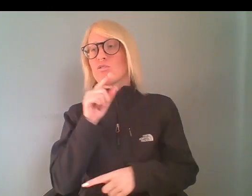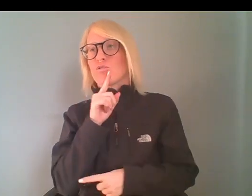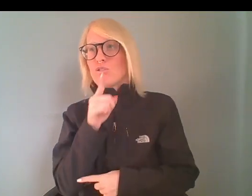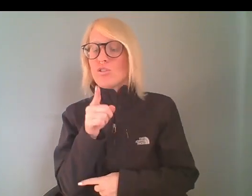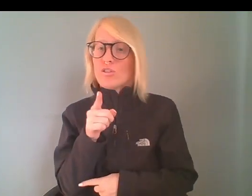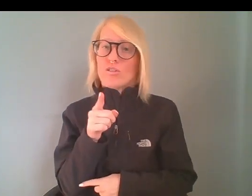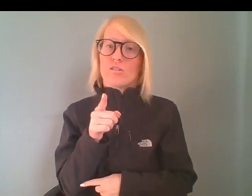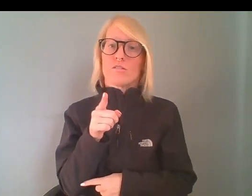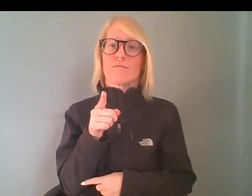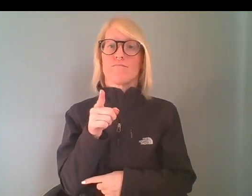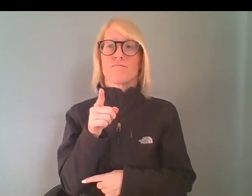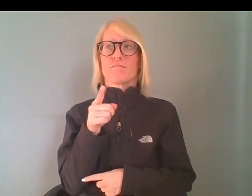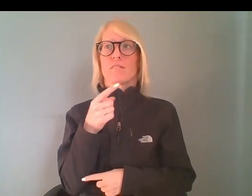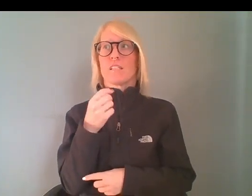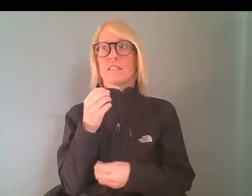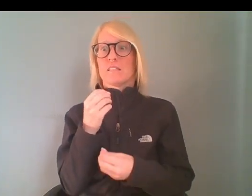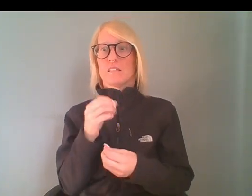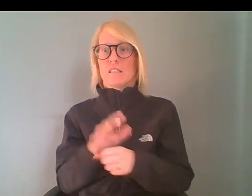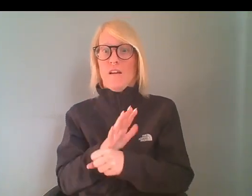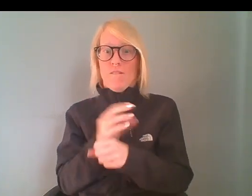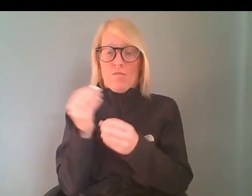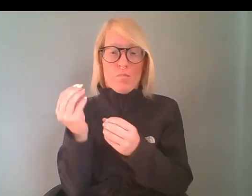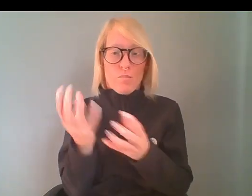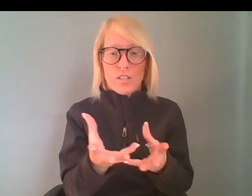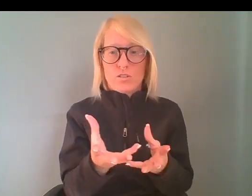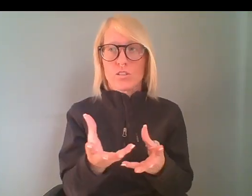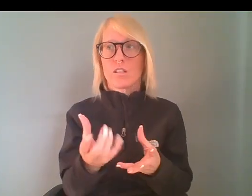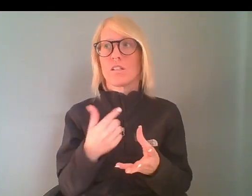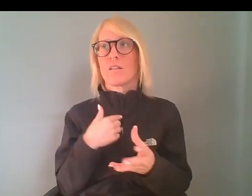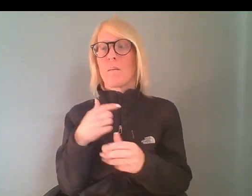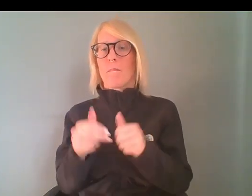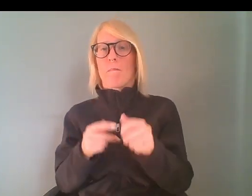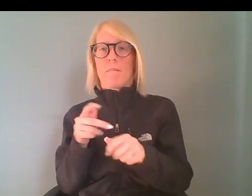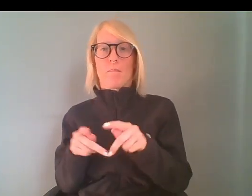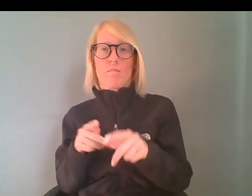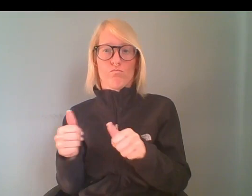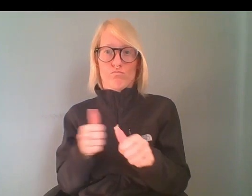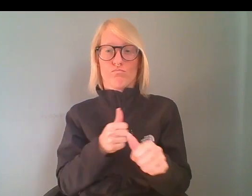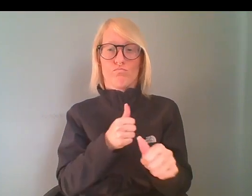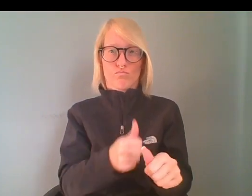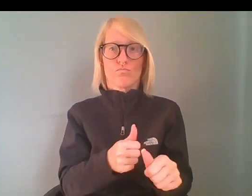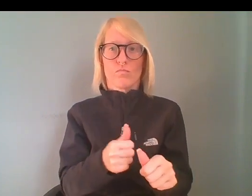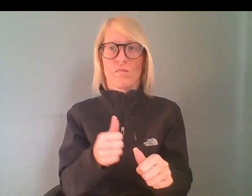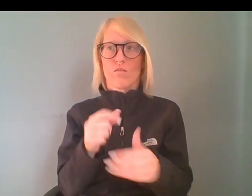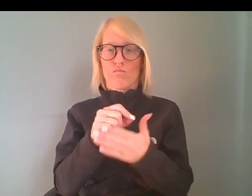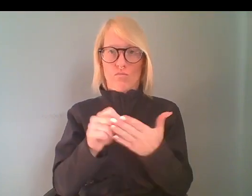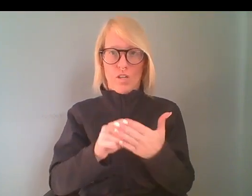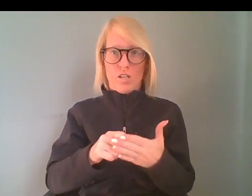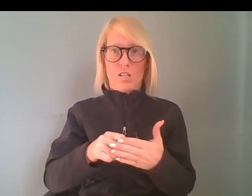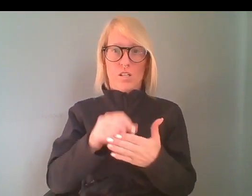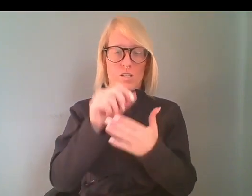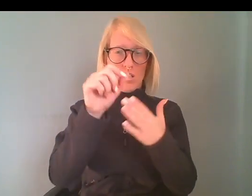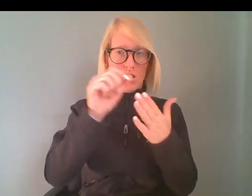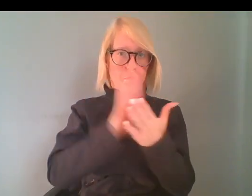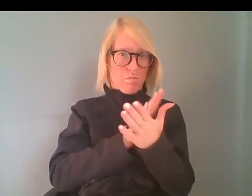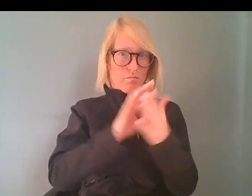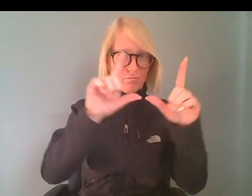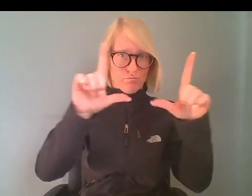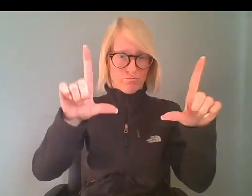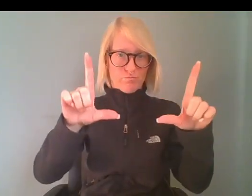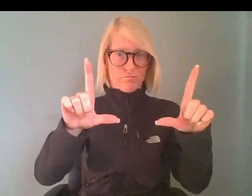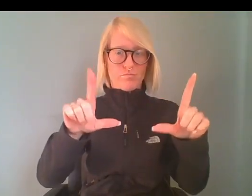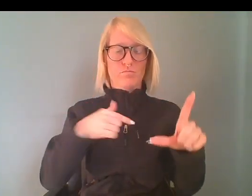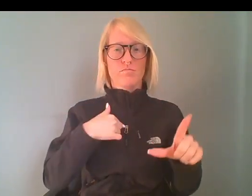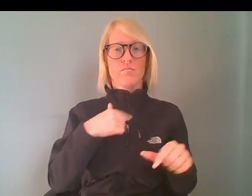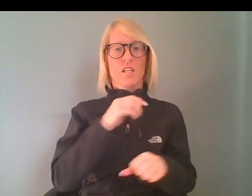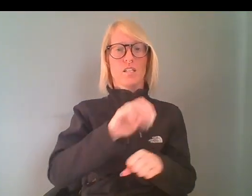going to follow through on writing your articles. The way we did it is we set up the blog, we password protected it, and we